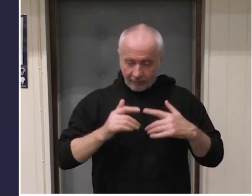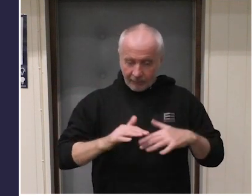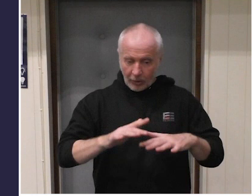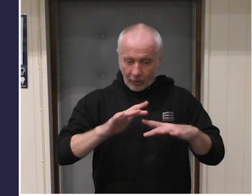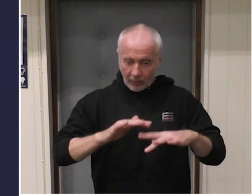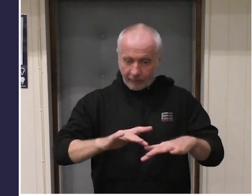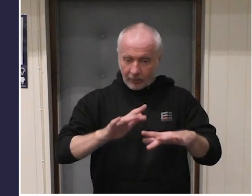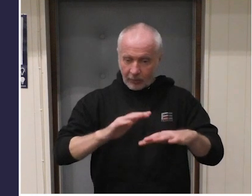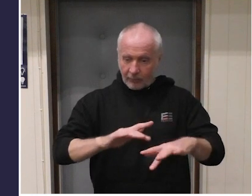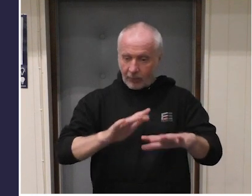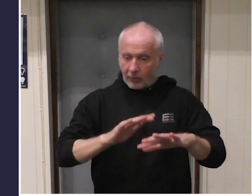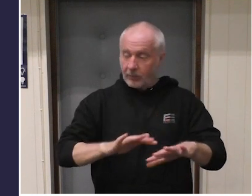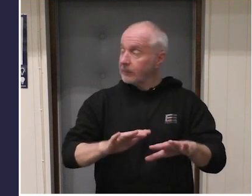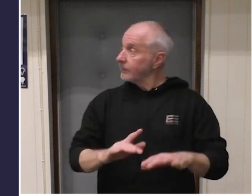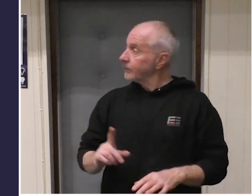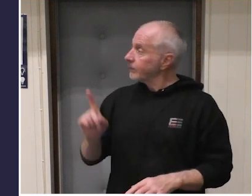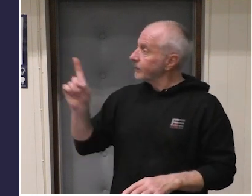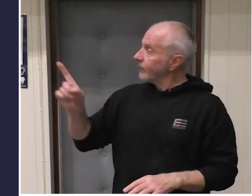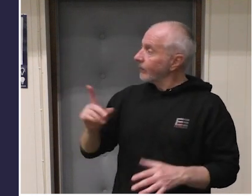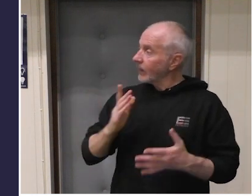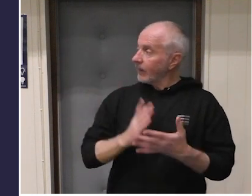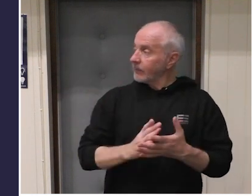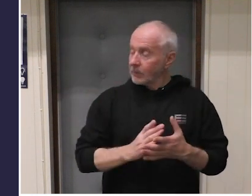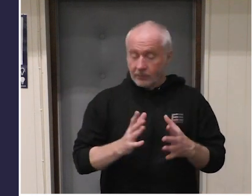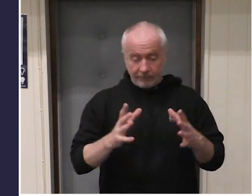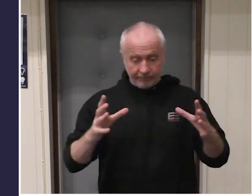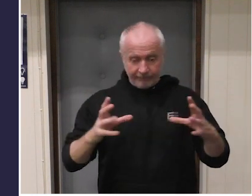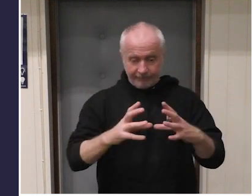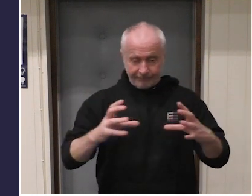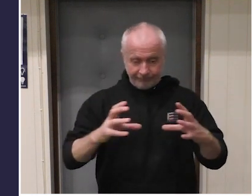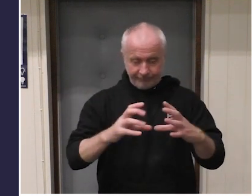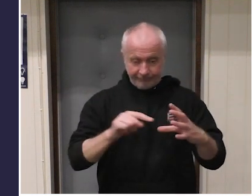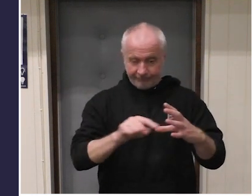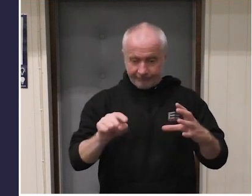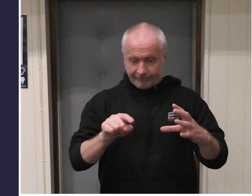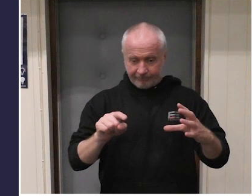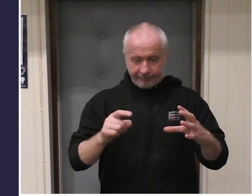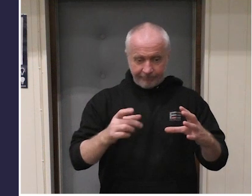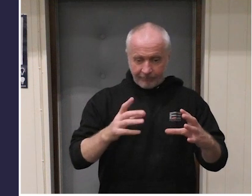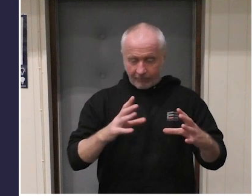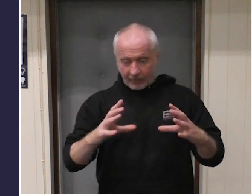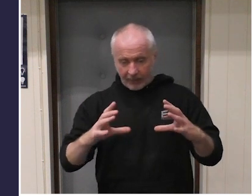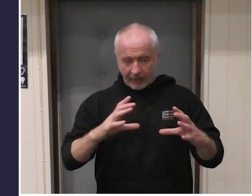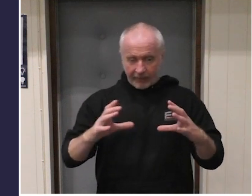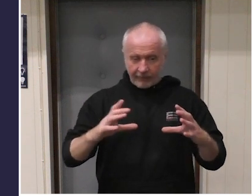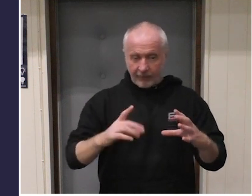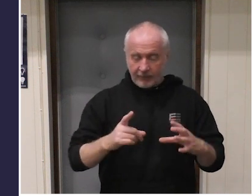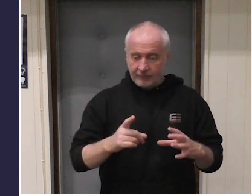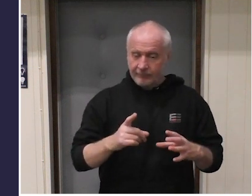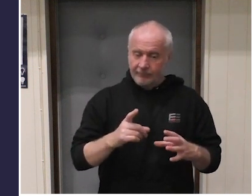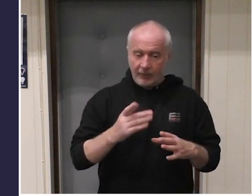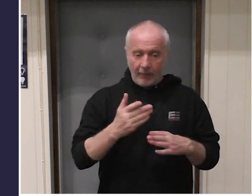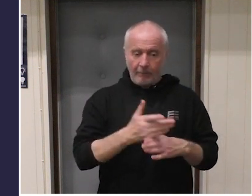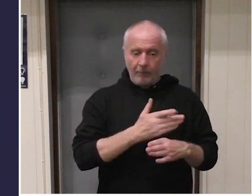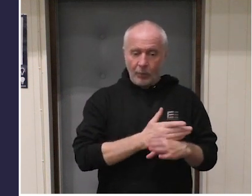leads to preferred paths in space in this chemical reaction networks. So there's some sort of degree of prebiotic selection going